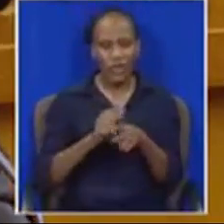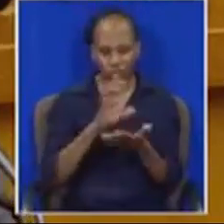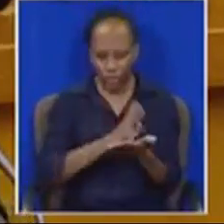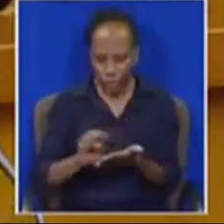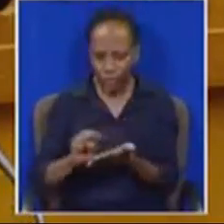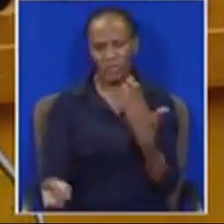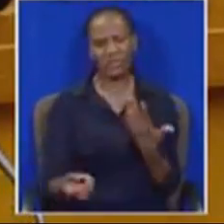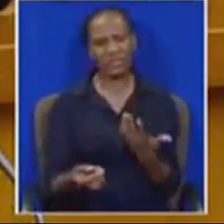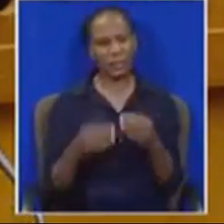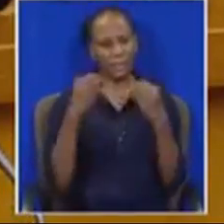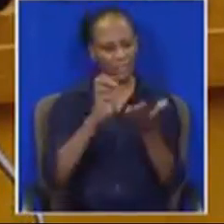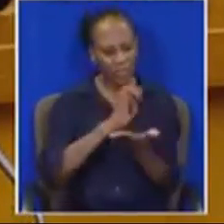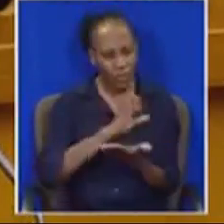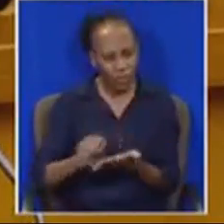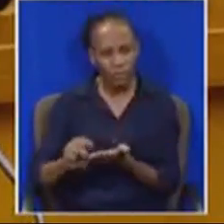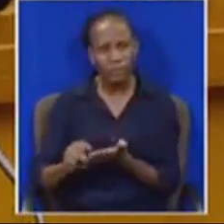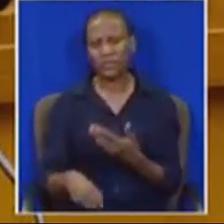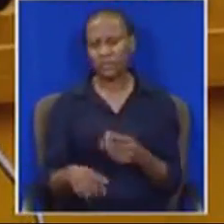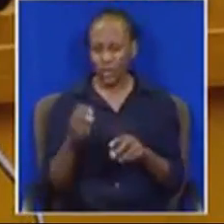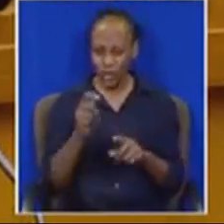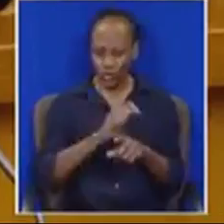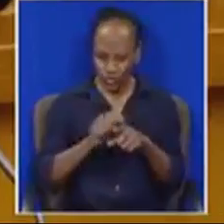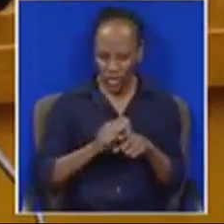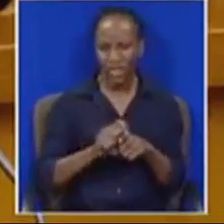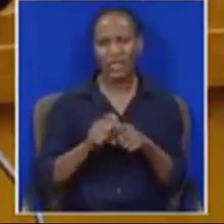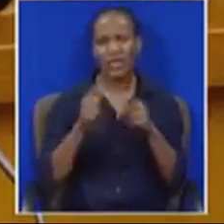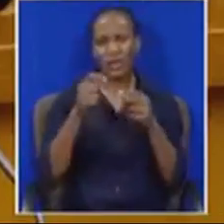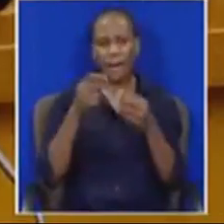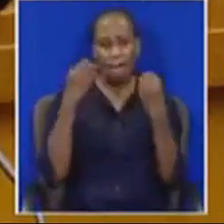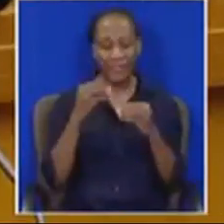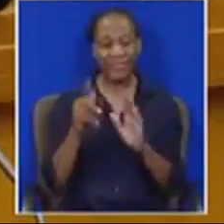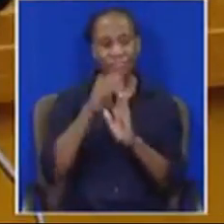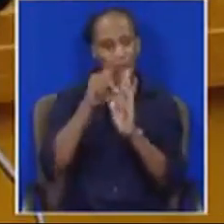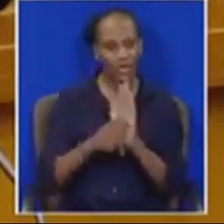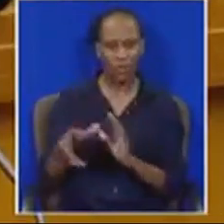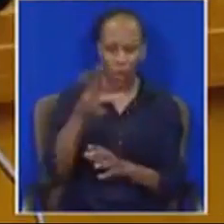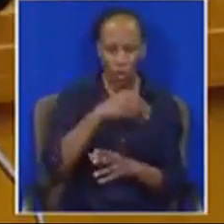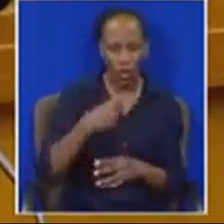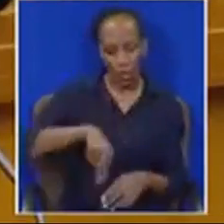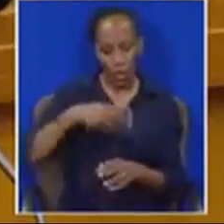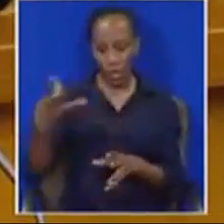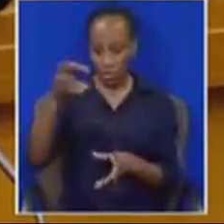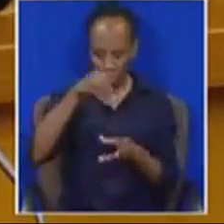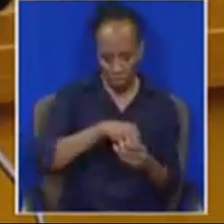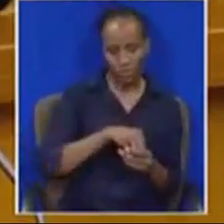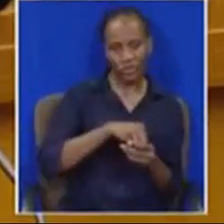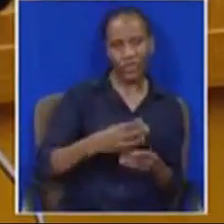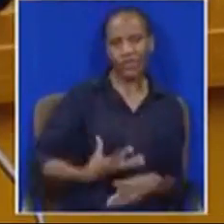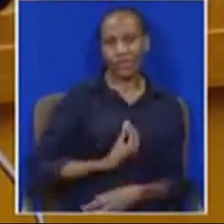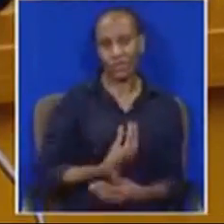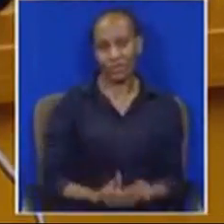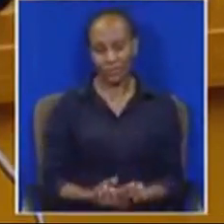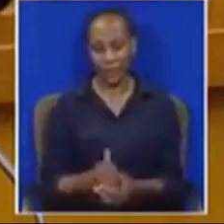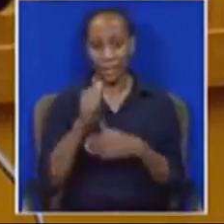apprenticeships, through mentorships, and through entrepreneurship programs as well. Next month, we